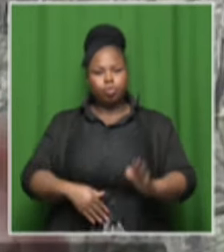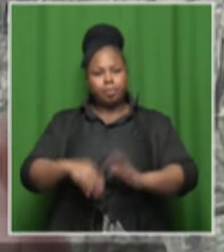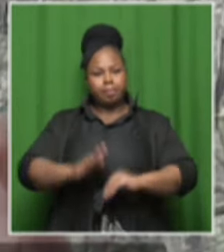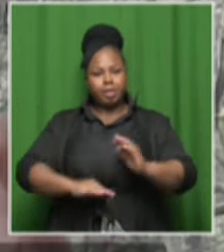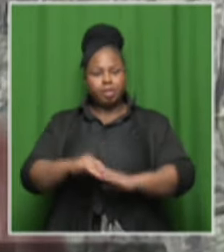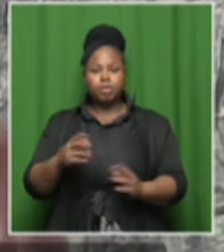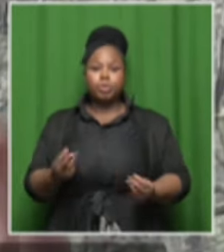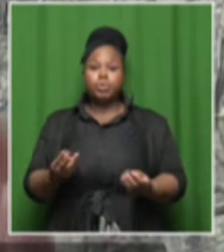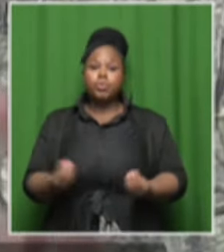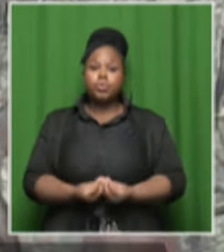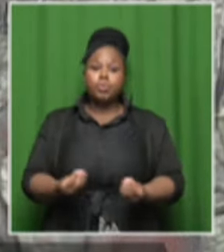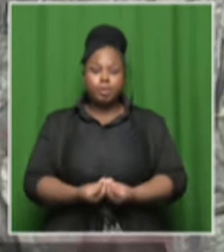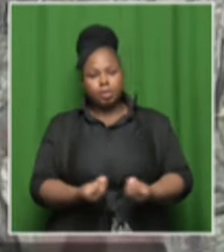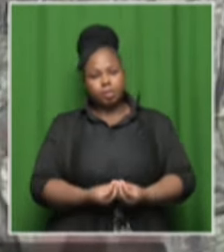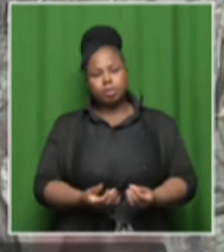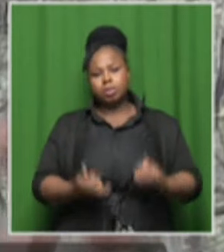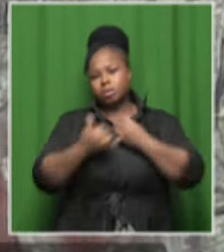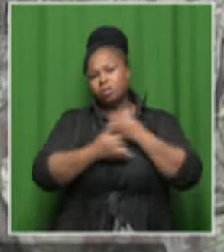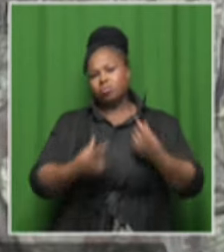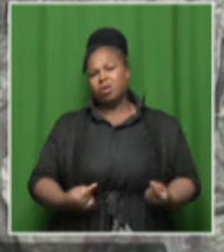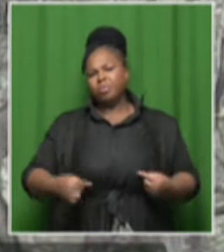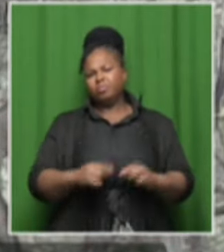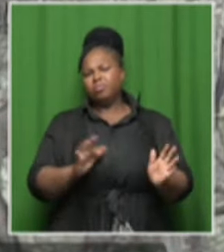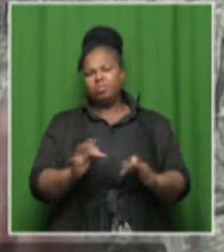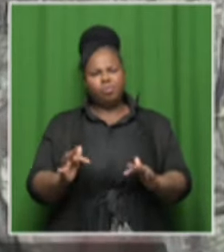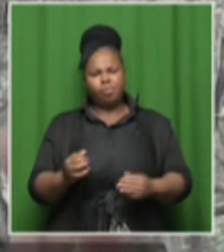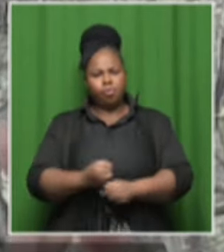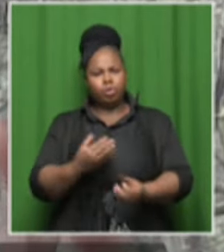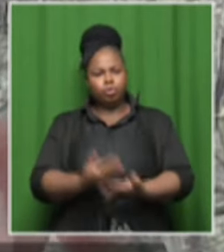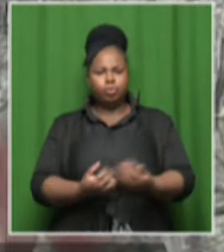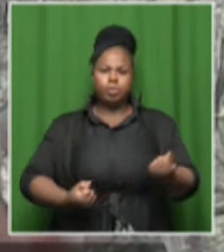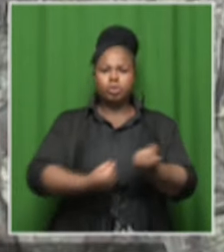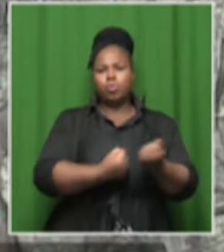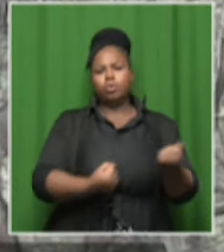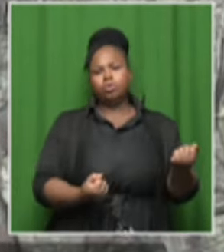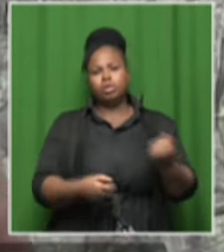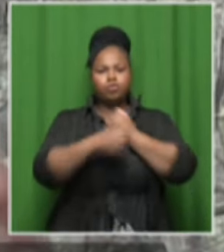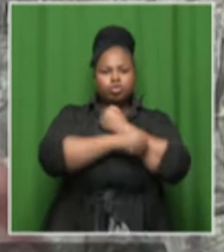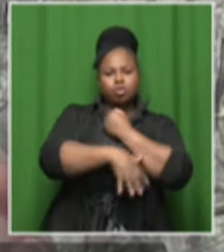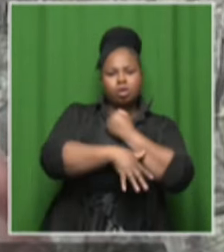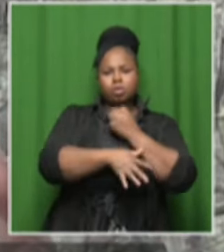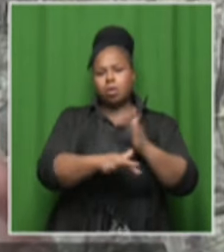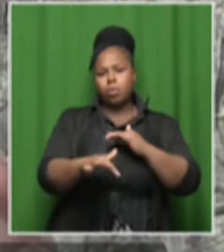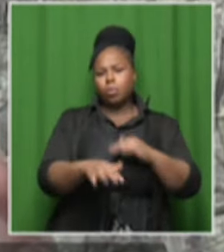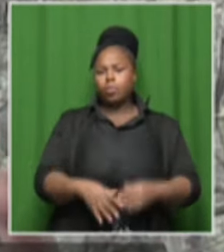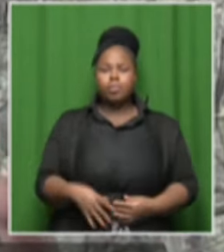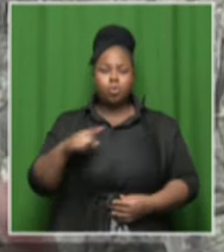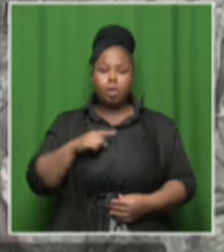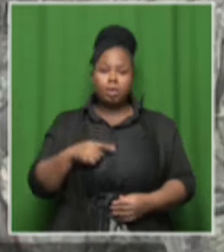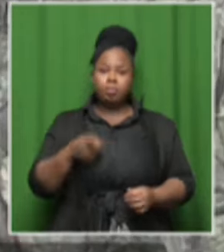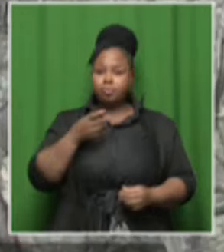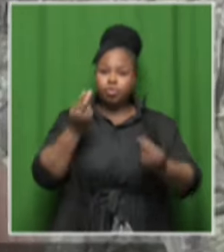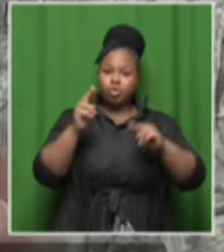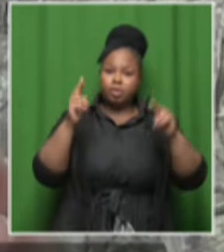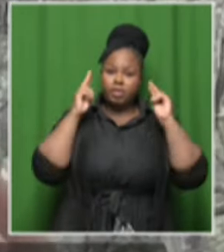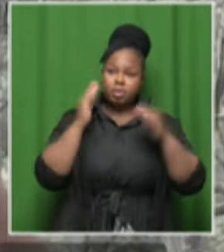we have a country that is innovative? How do we have a supporting infrastructure that's innovative? So the work that's typically done at universities,